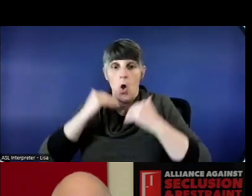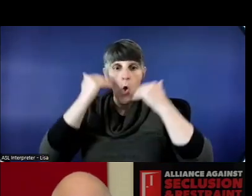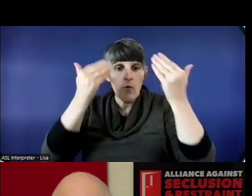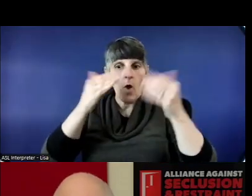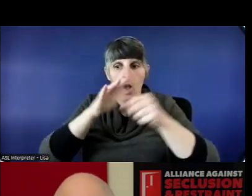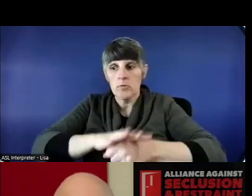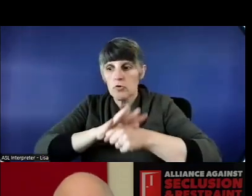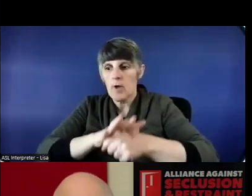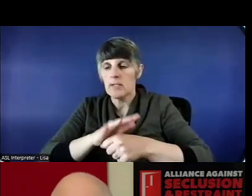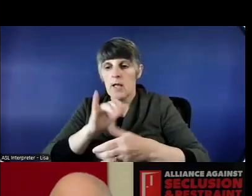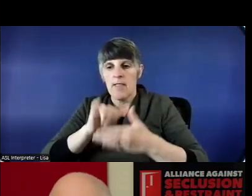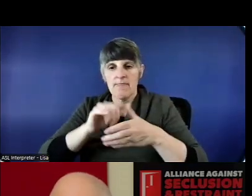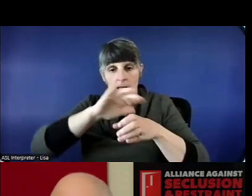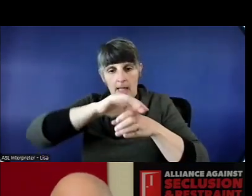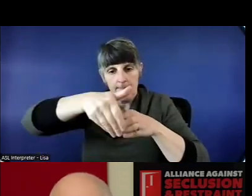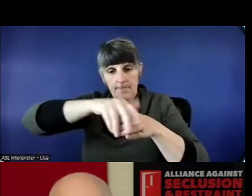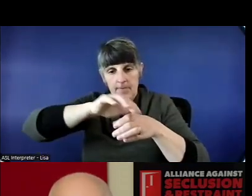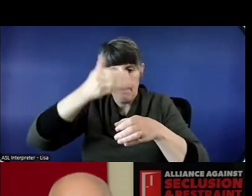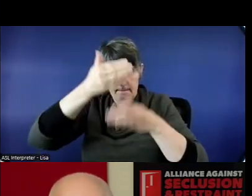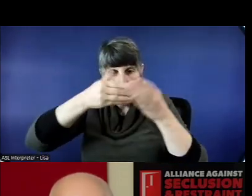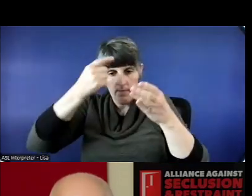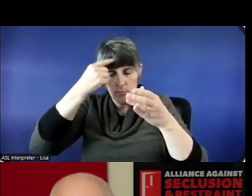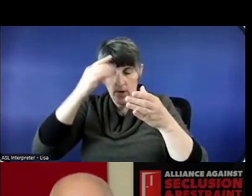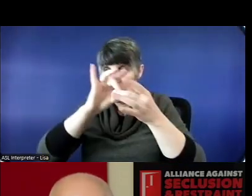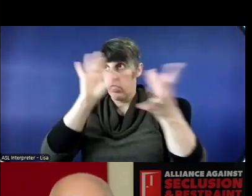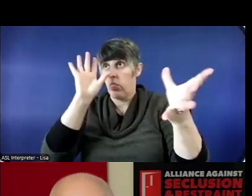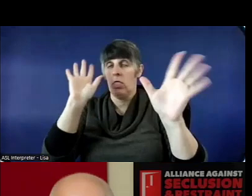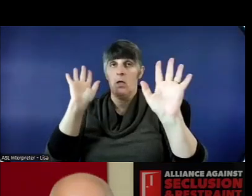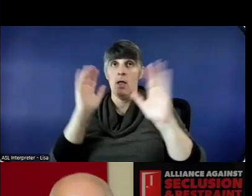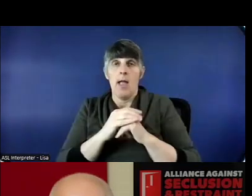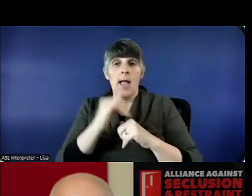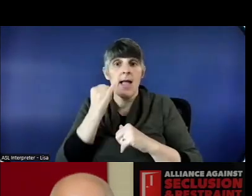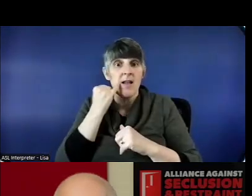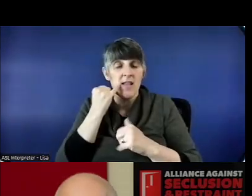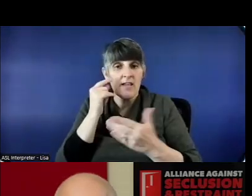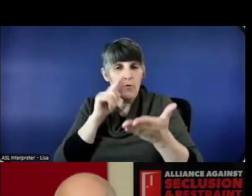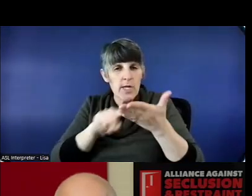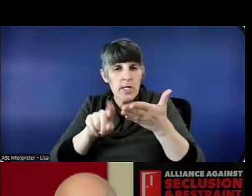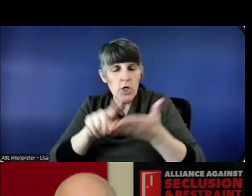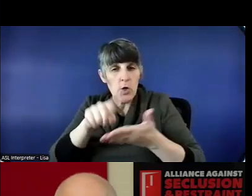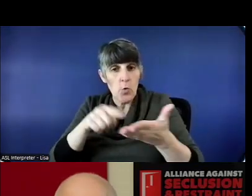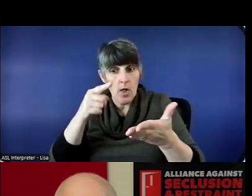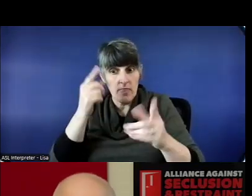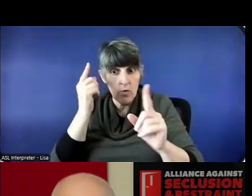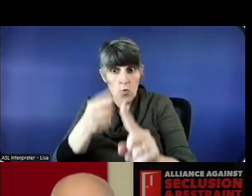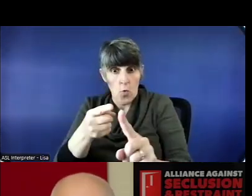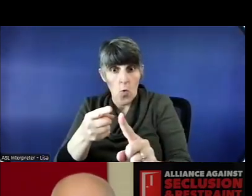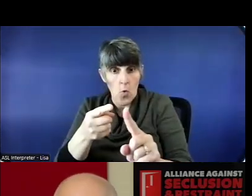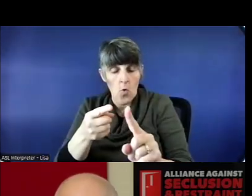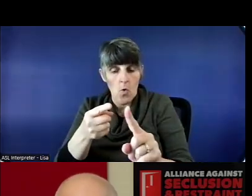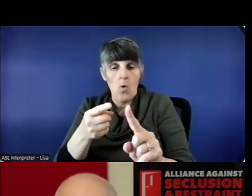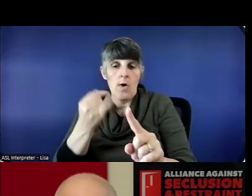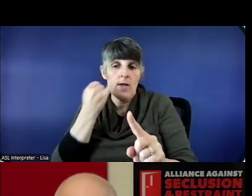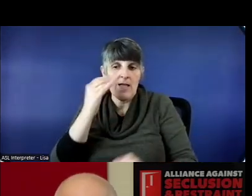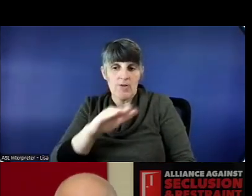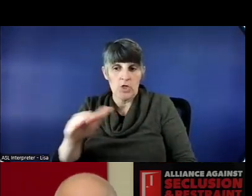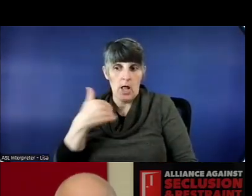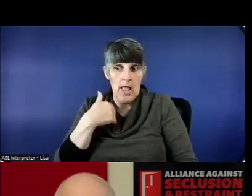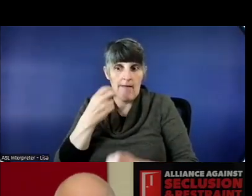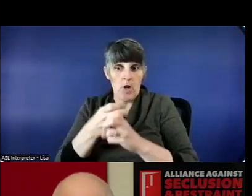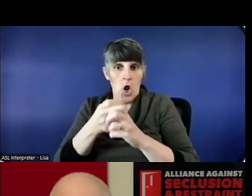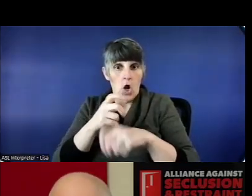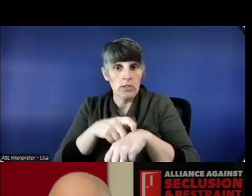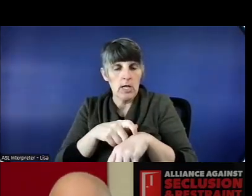stressed, that thinking, rational brain can go offline. And if we look at what we're hoping to accomplish when a child is having a hard